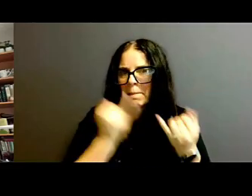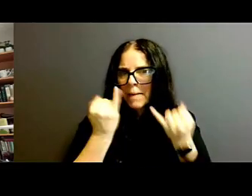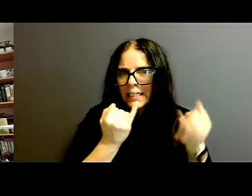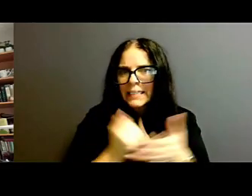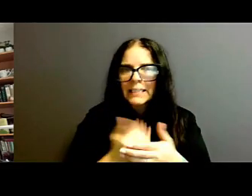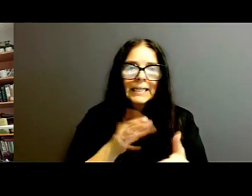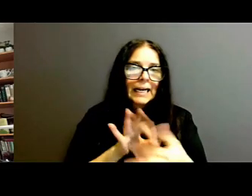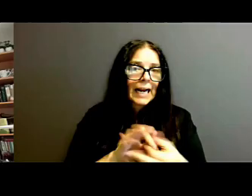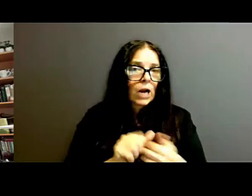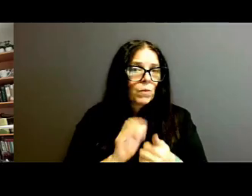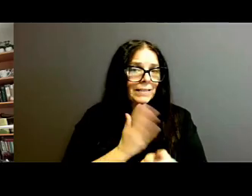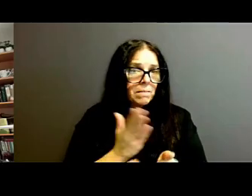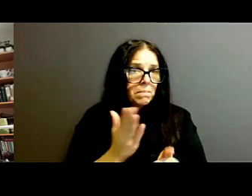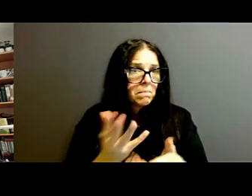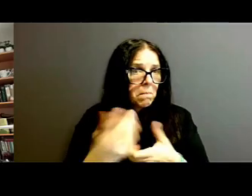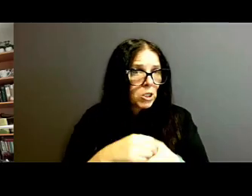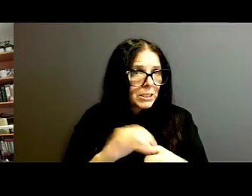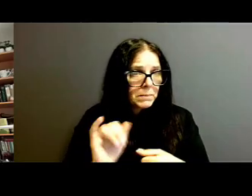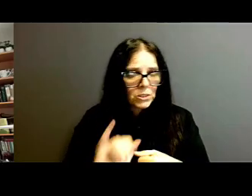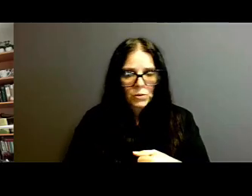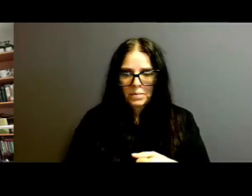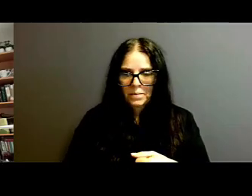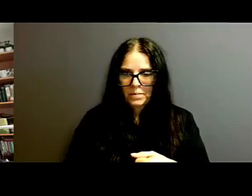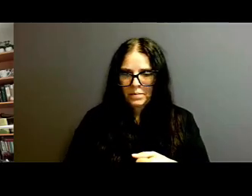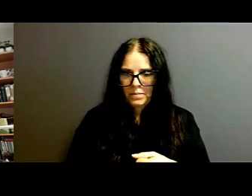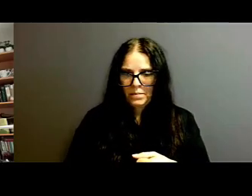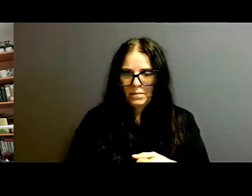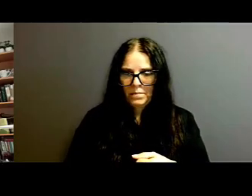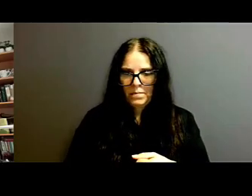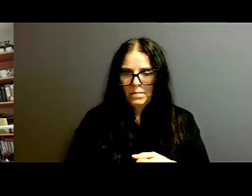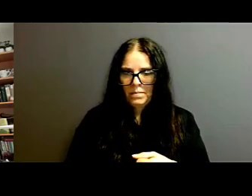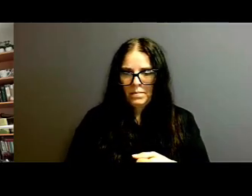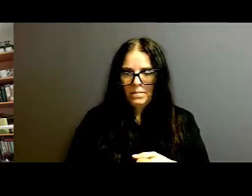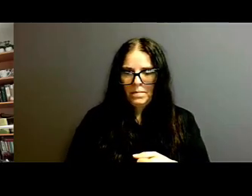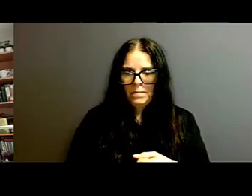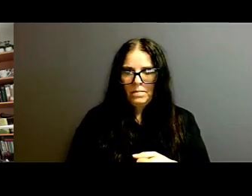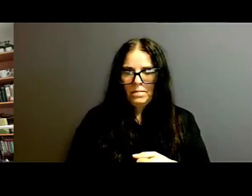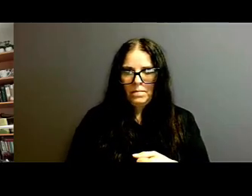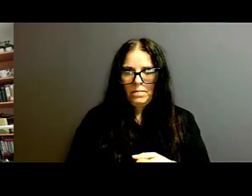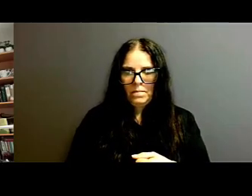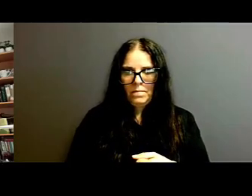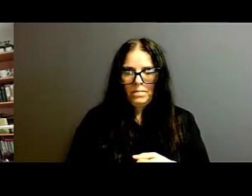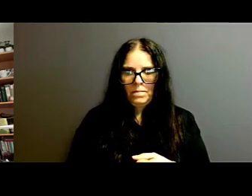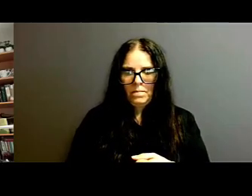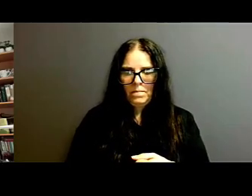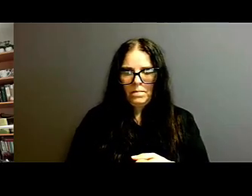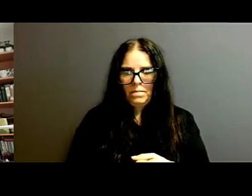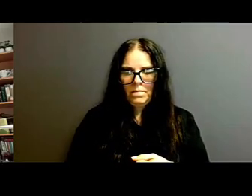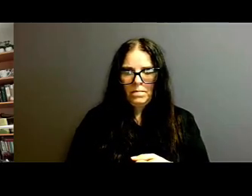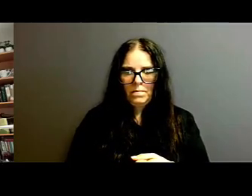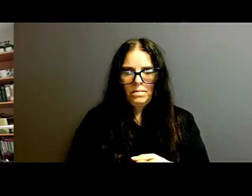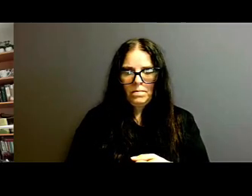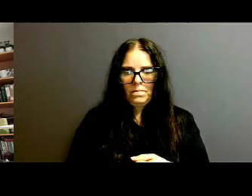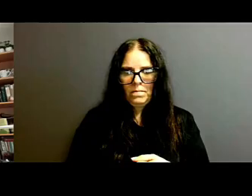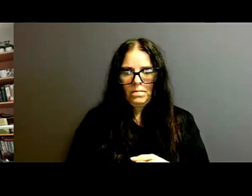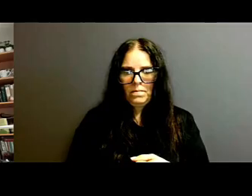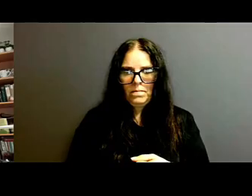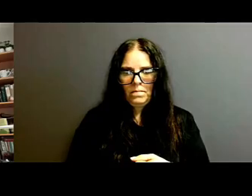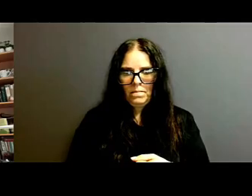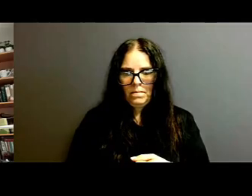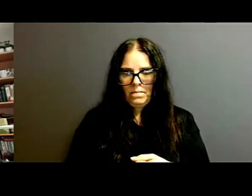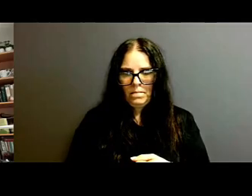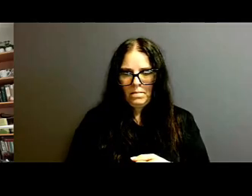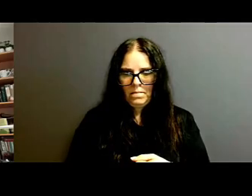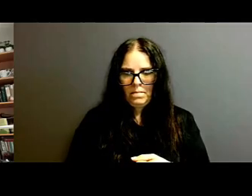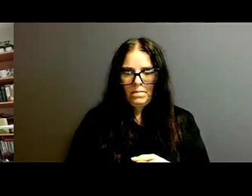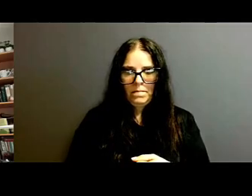our participants as well. I can see monthly reports and updates are coming up, videos, absolutely anything that works for